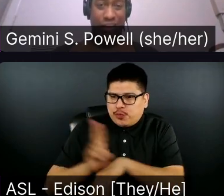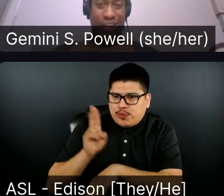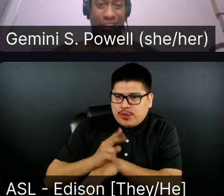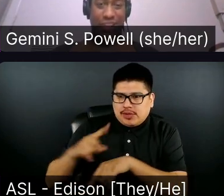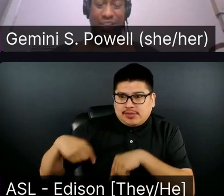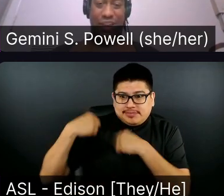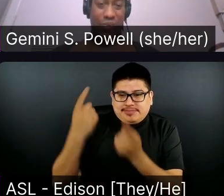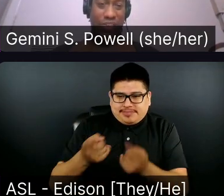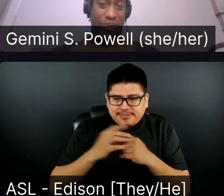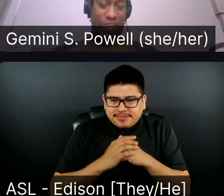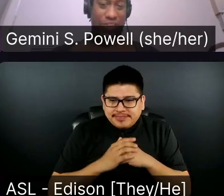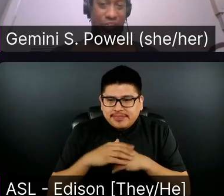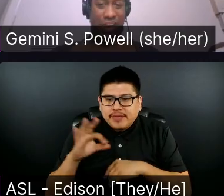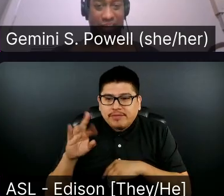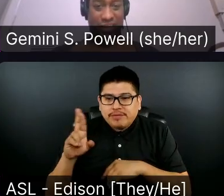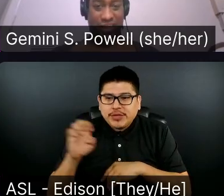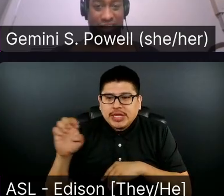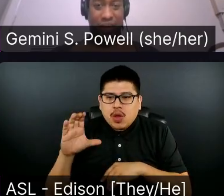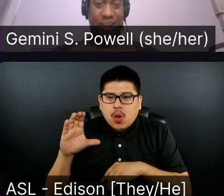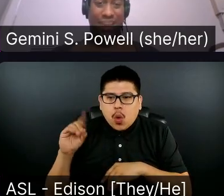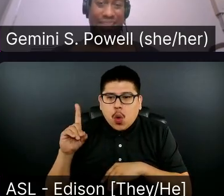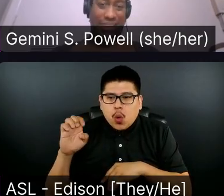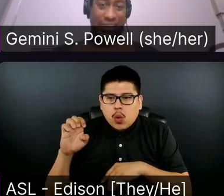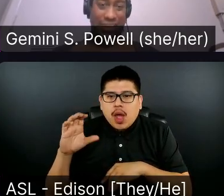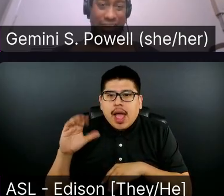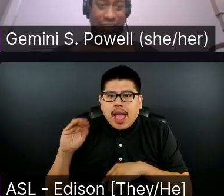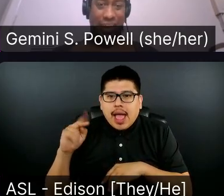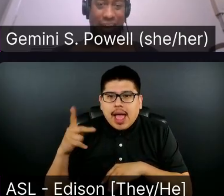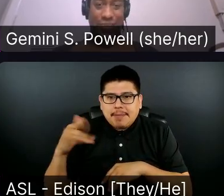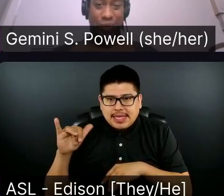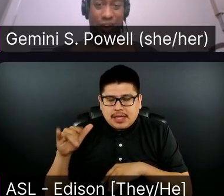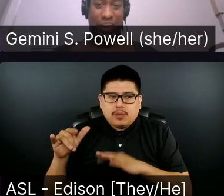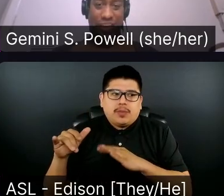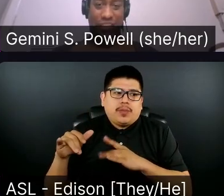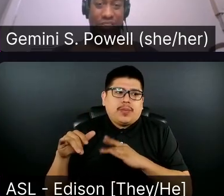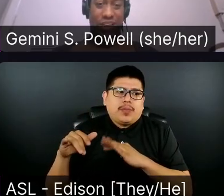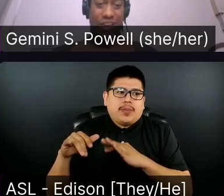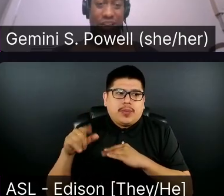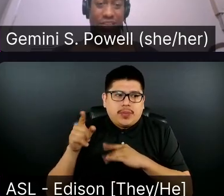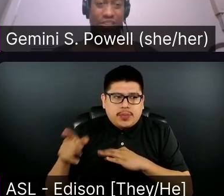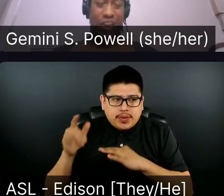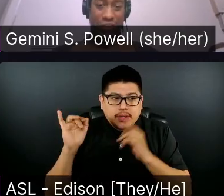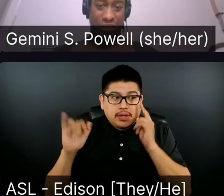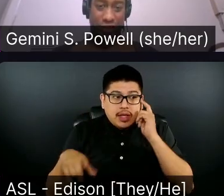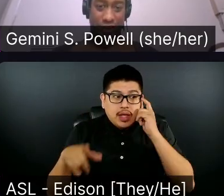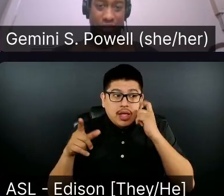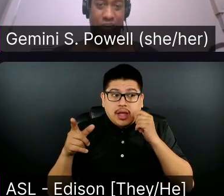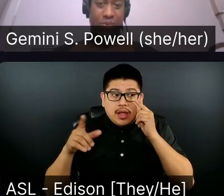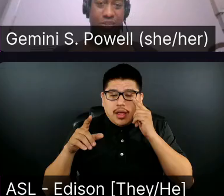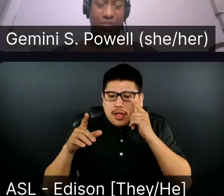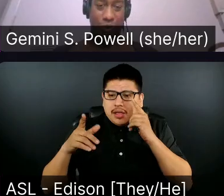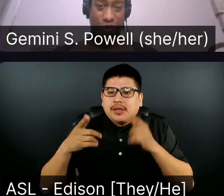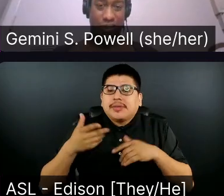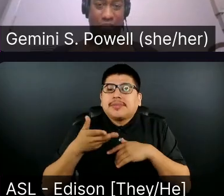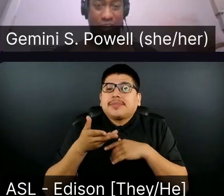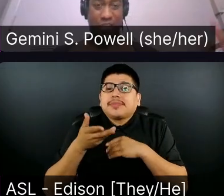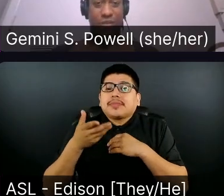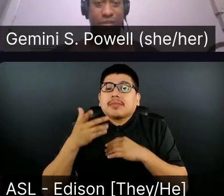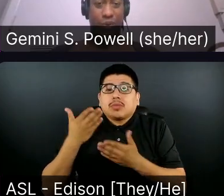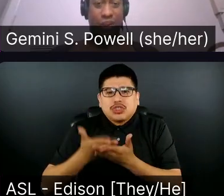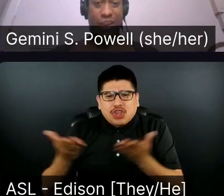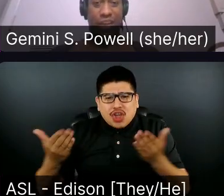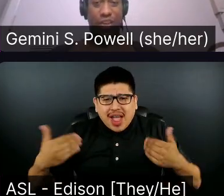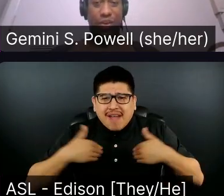Camp. They've got resources for HTML and CSS, as well as JavaScript, which of course, as